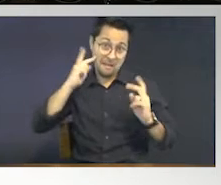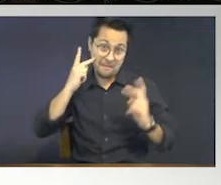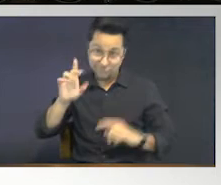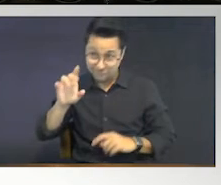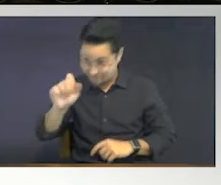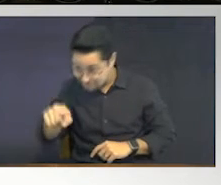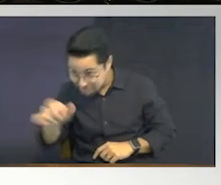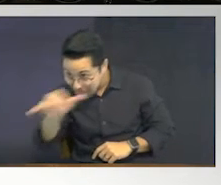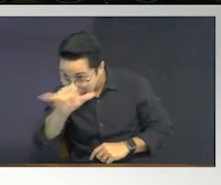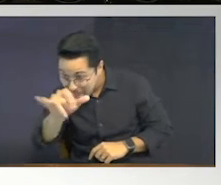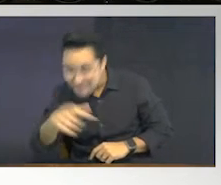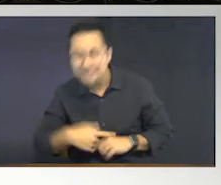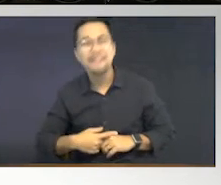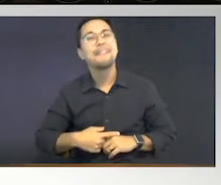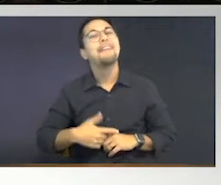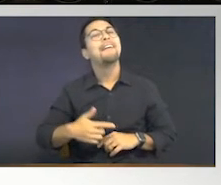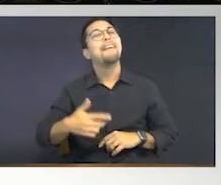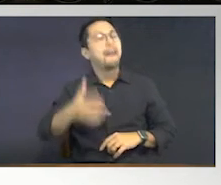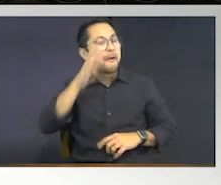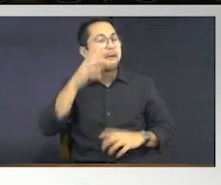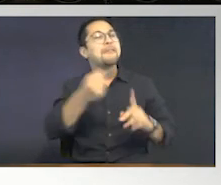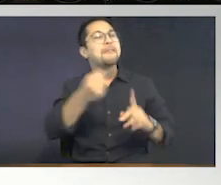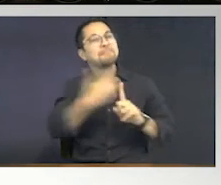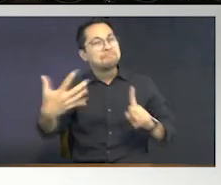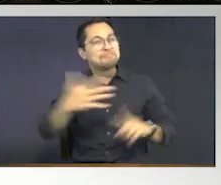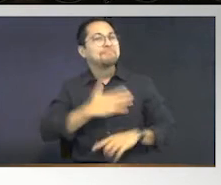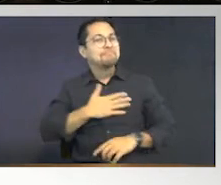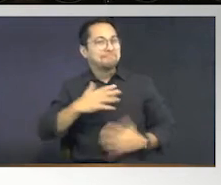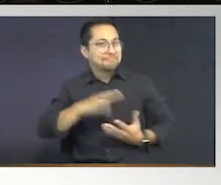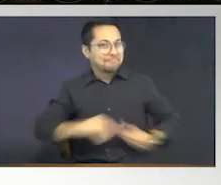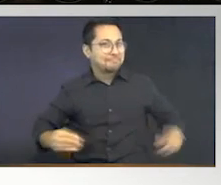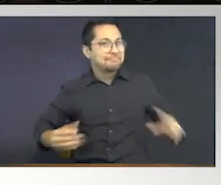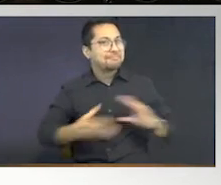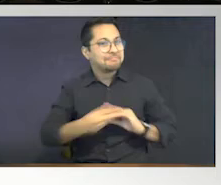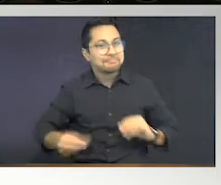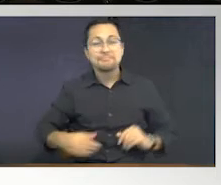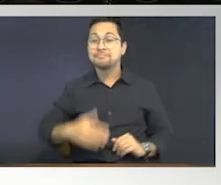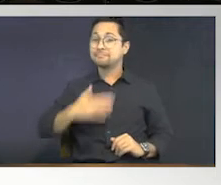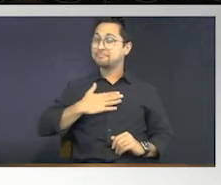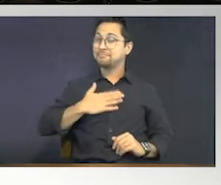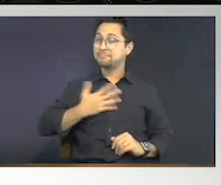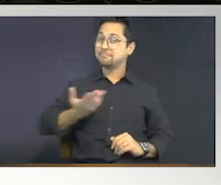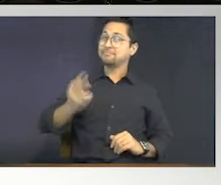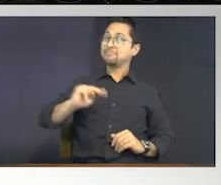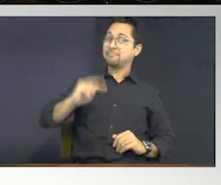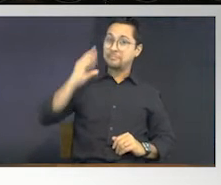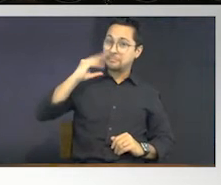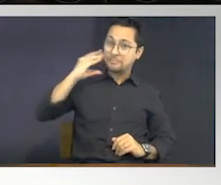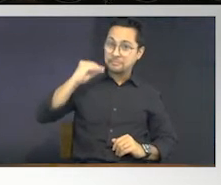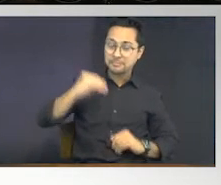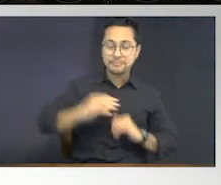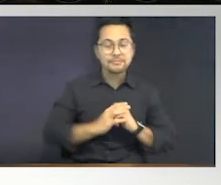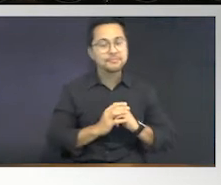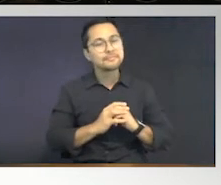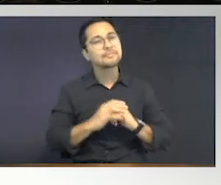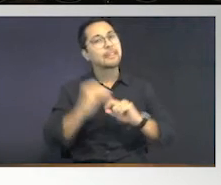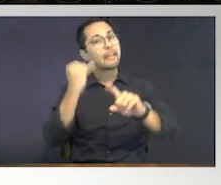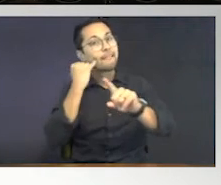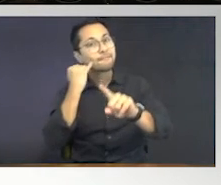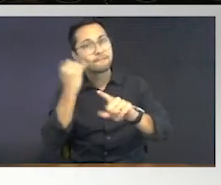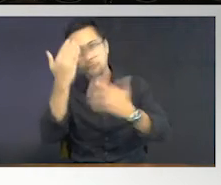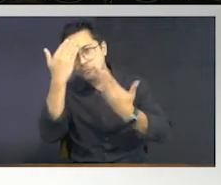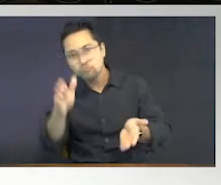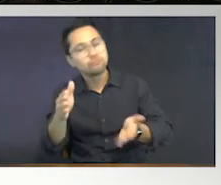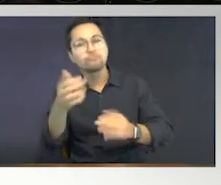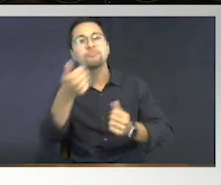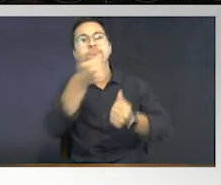I panicked. So I want to tell you a little bit about my story, my personal experience. And if you don't know,